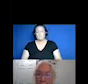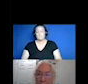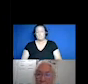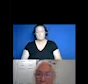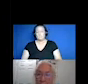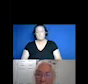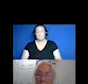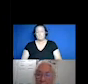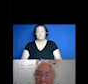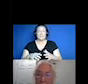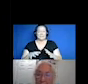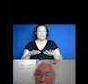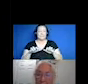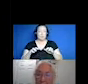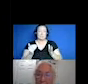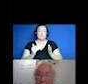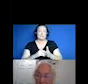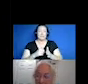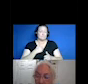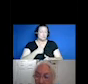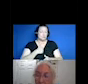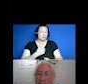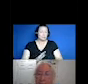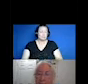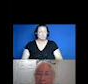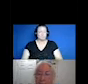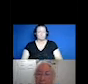It's stalled again, I'm sorry.